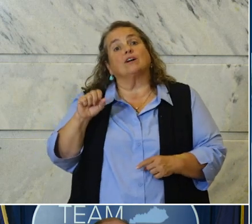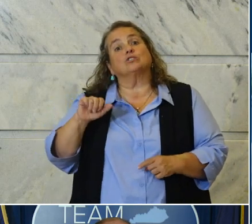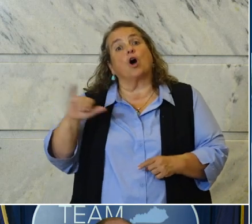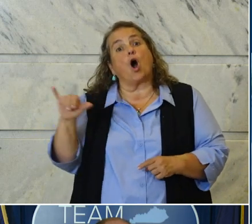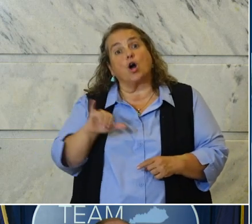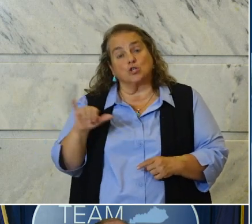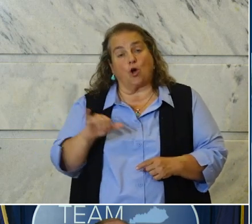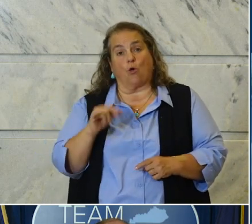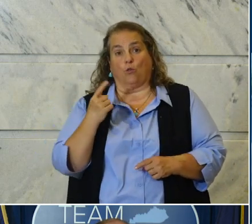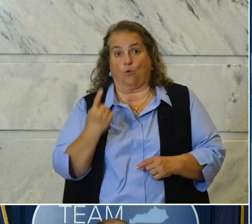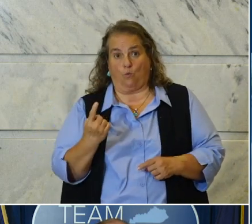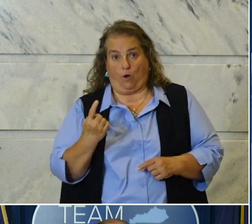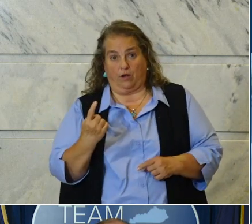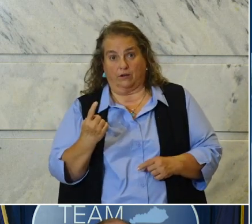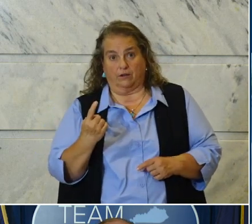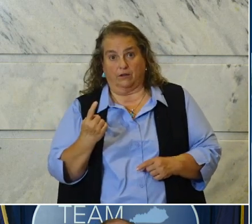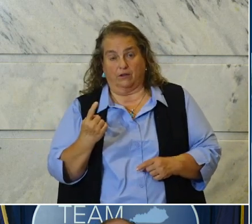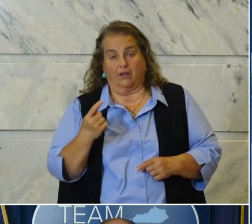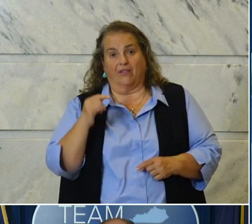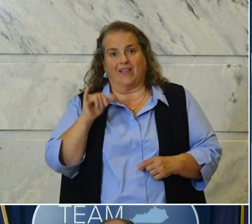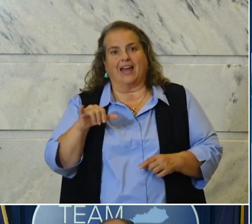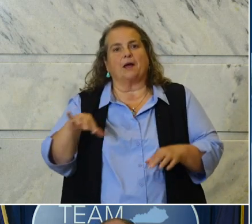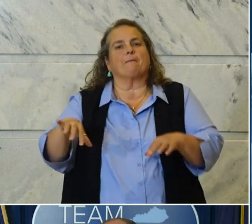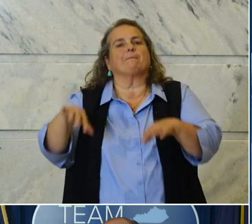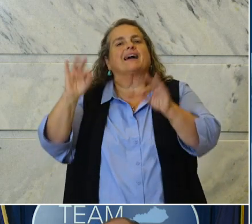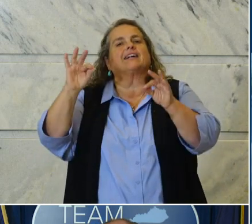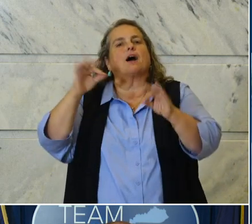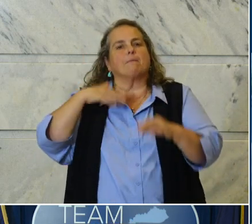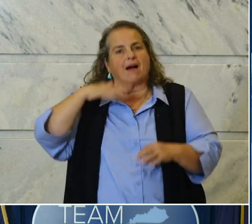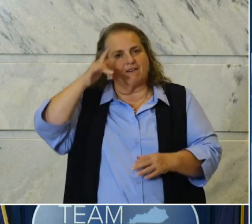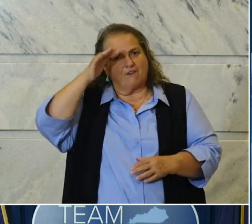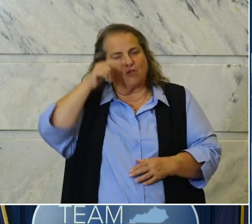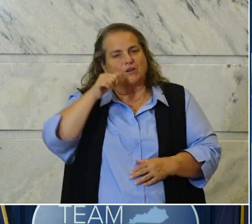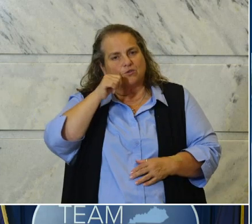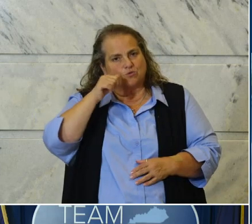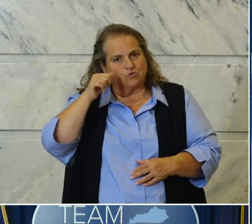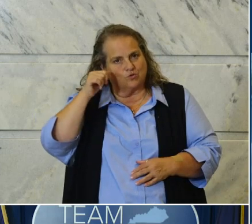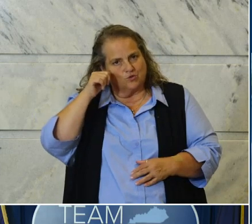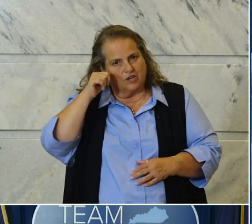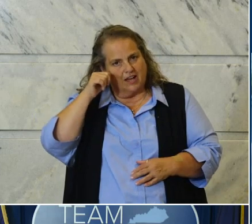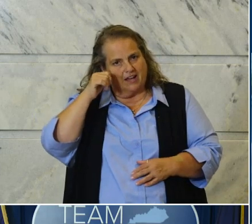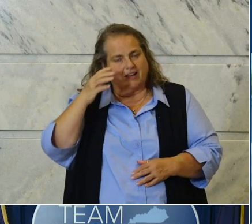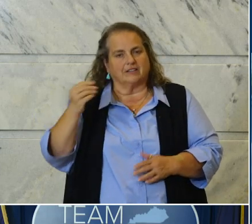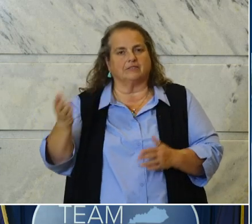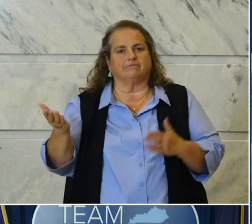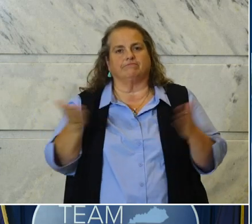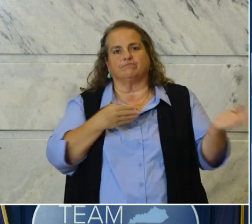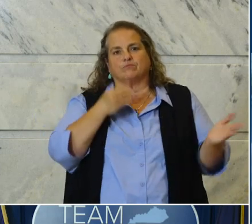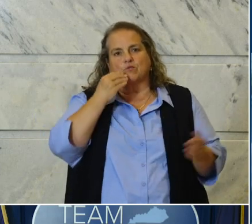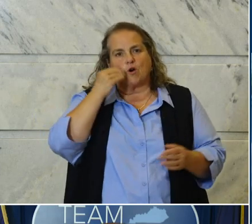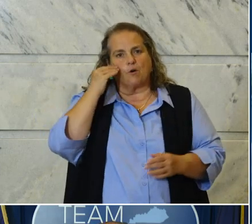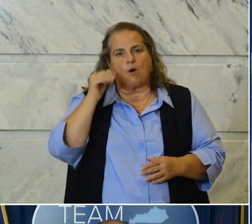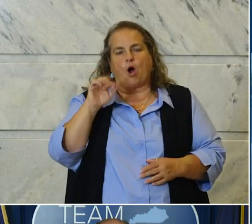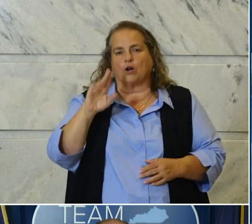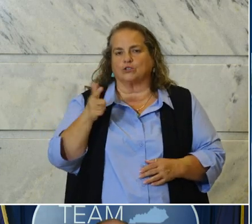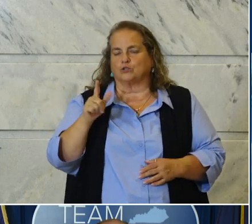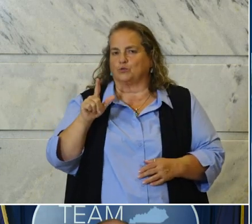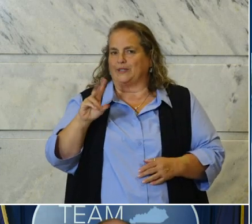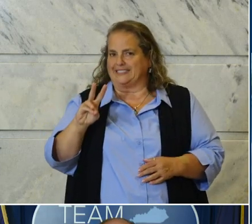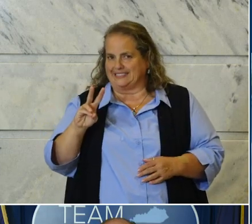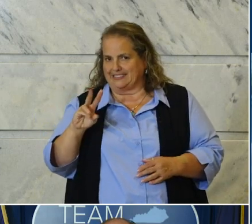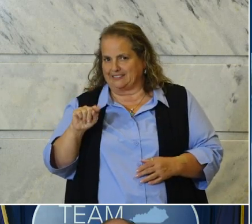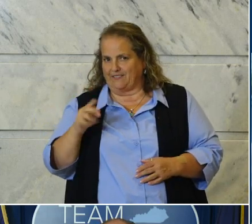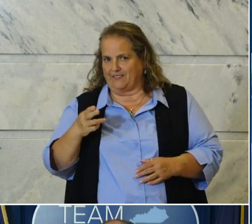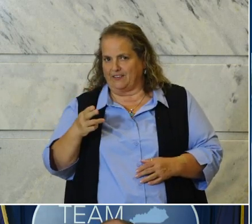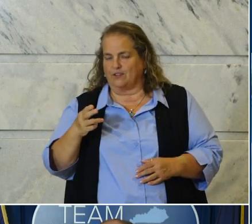the one that picked up my father yesterday, August the 26th,